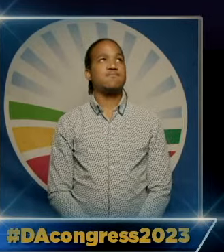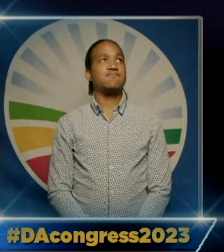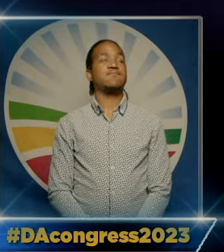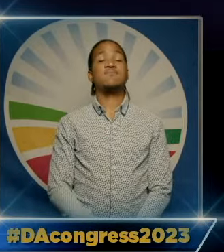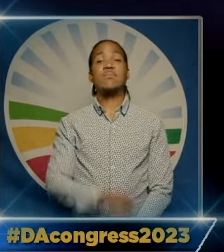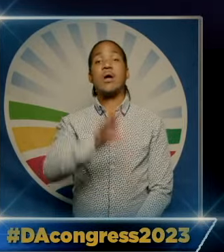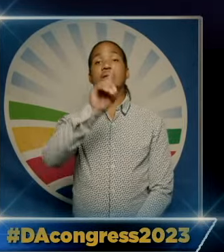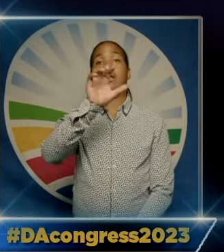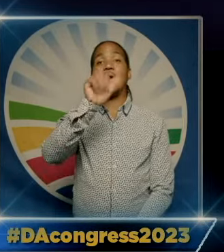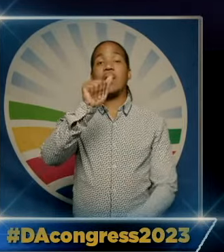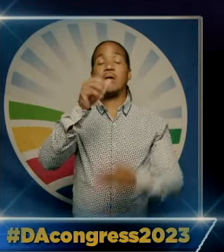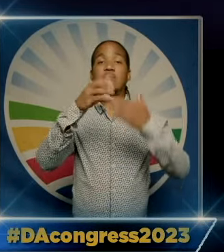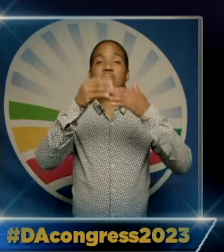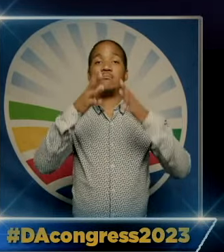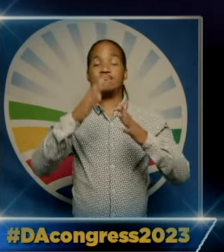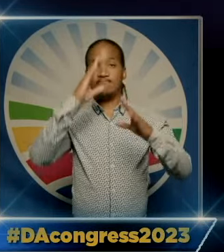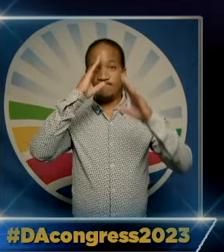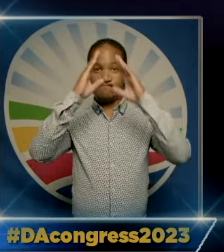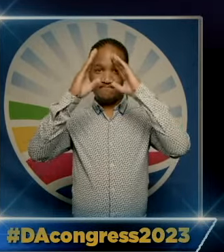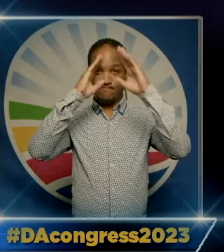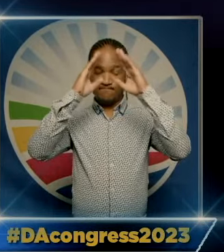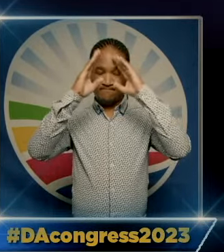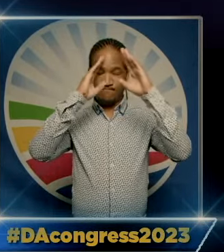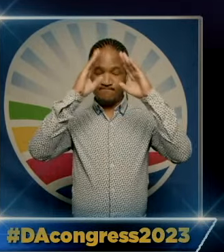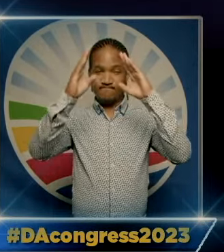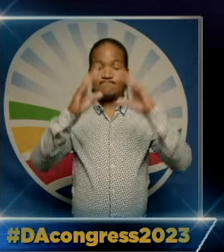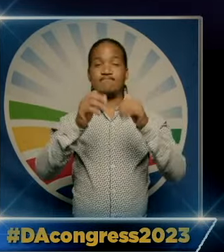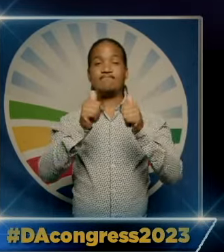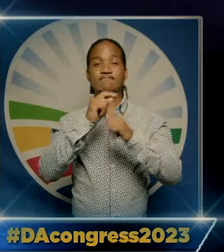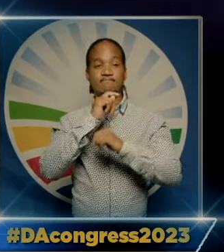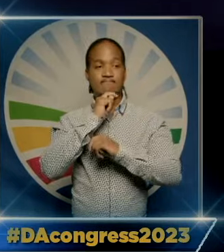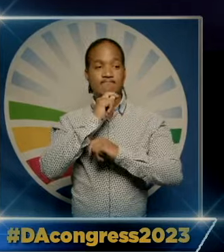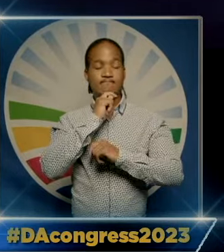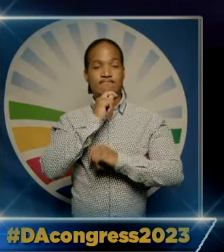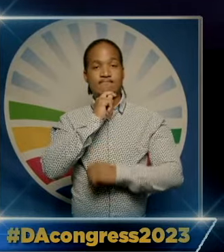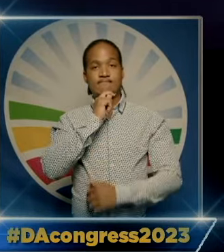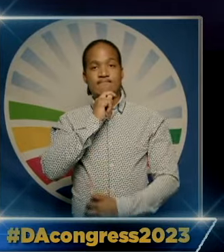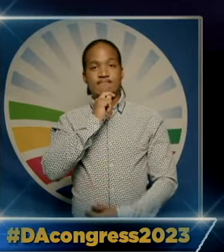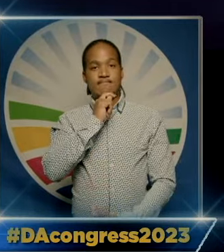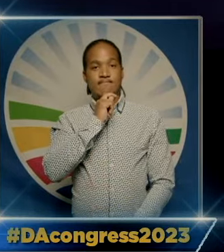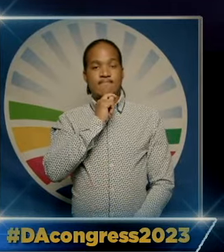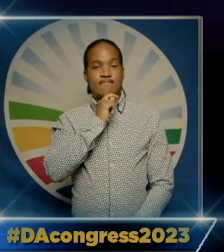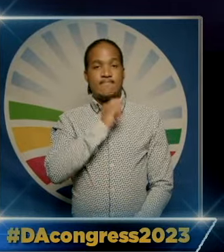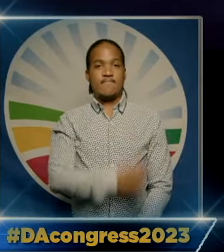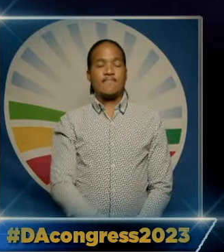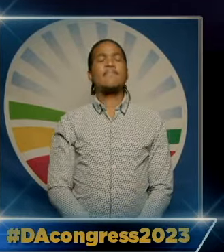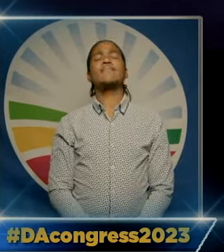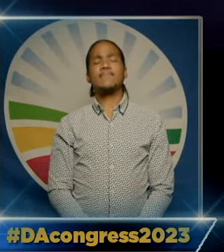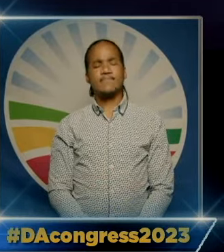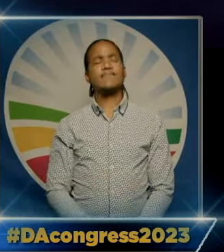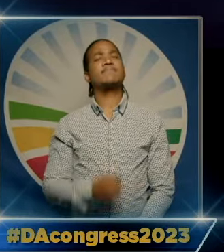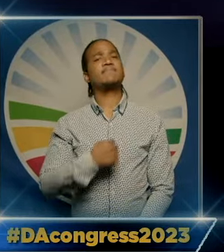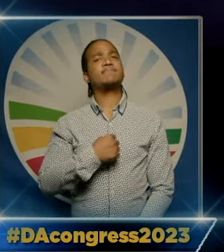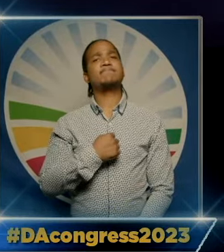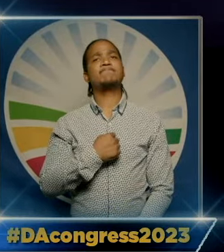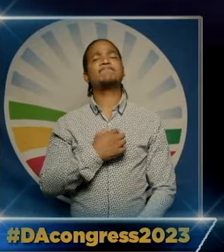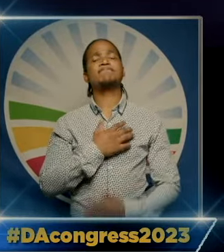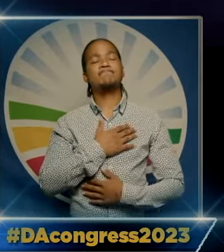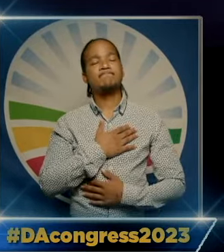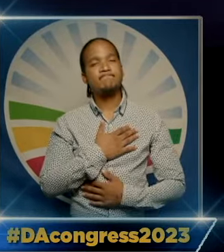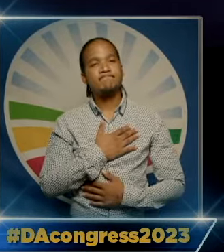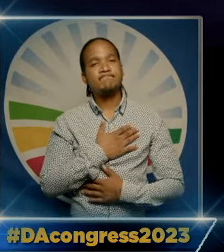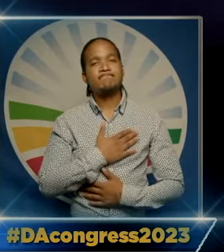Democrats, dumelang, sanbonani. Goeiemôre, good morning. I am grateful and deeply honored to